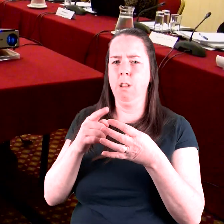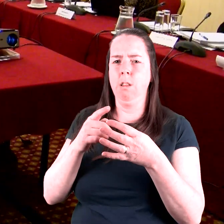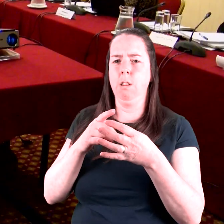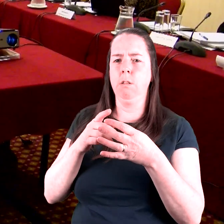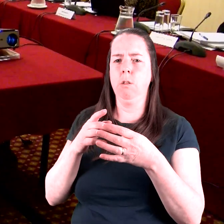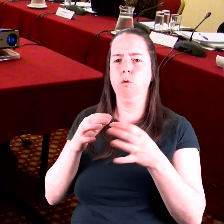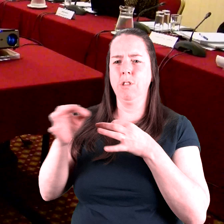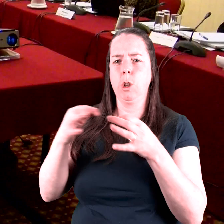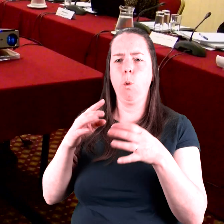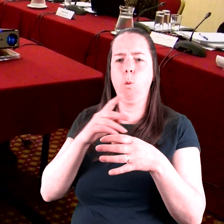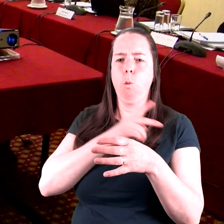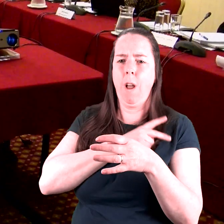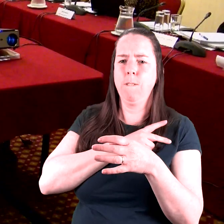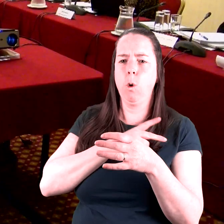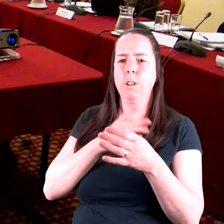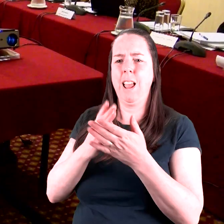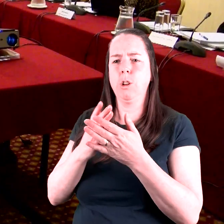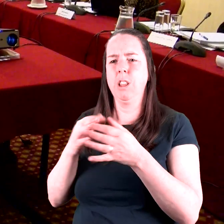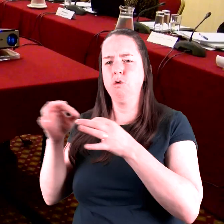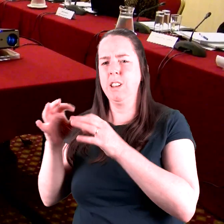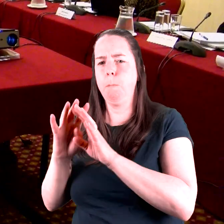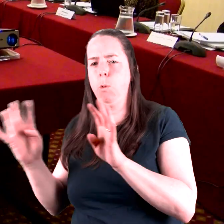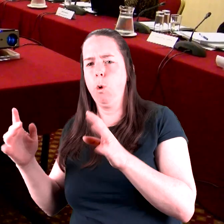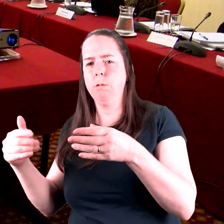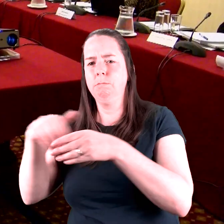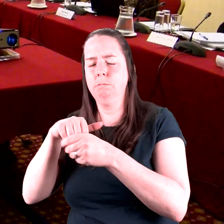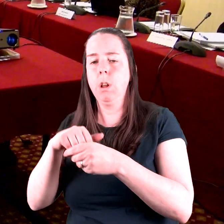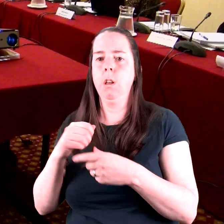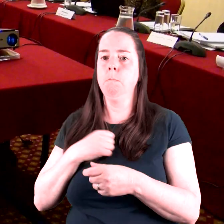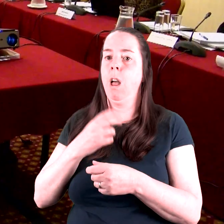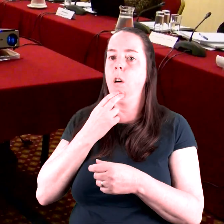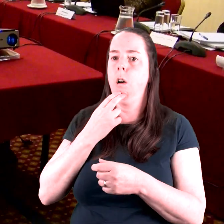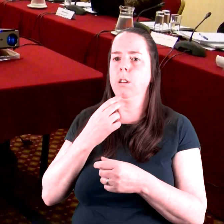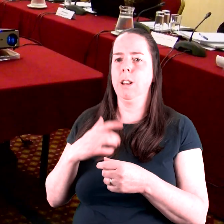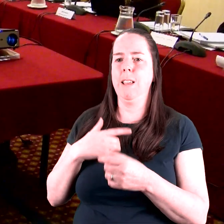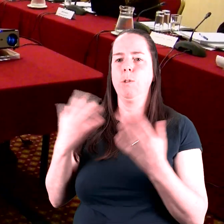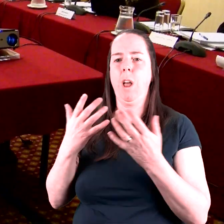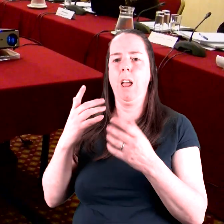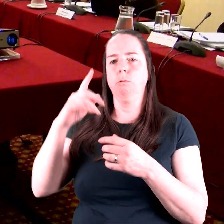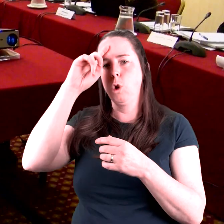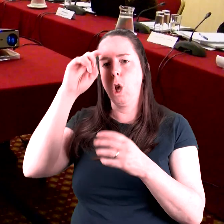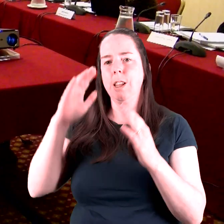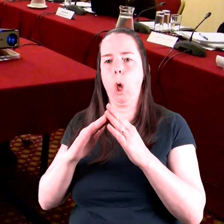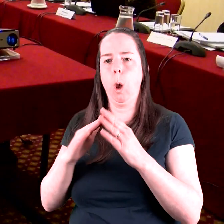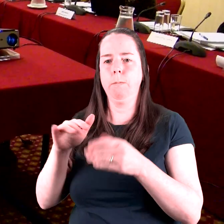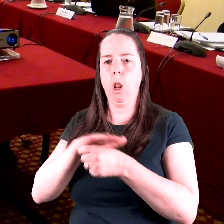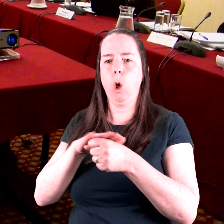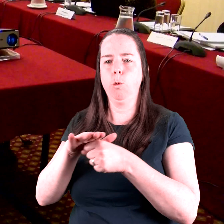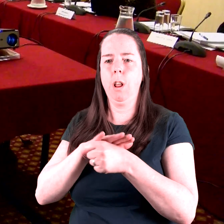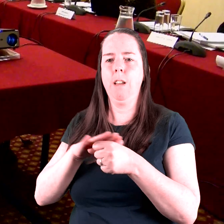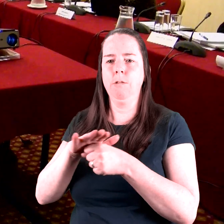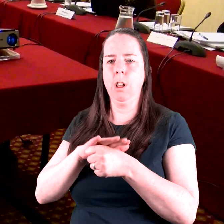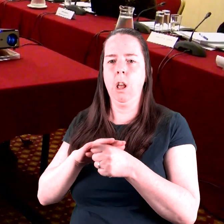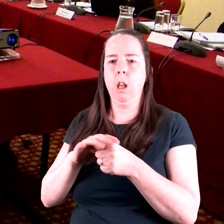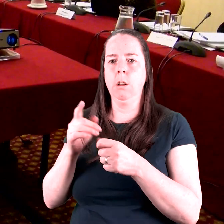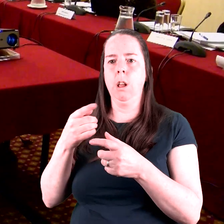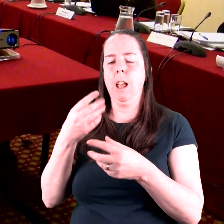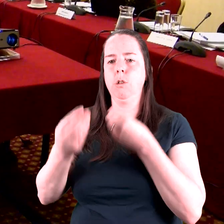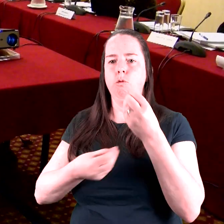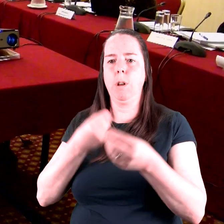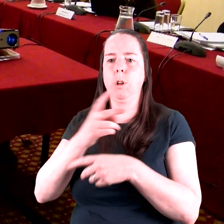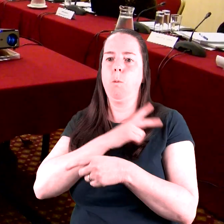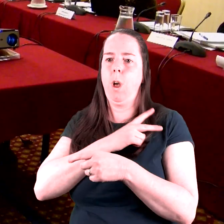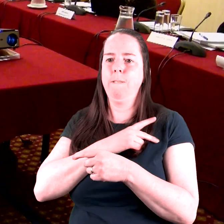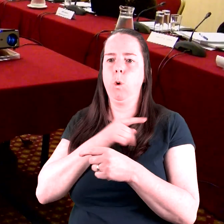on the strategic board? And the reason I ask that is my aunt resides now in a nursing home in this local area, and the description of